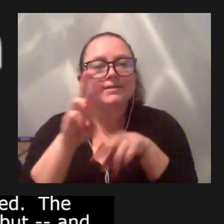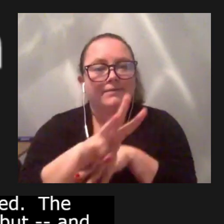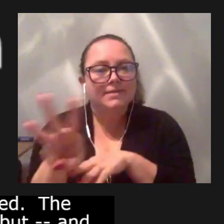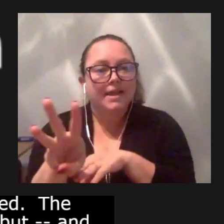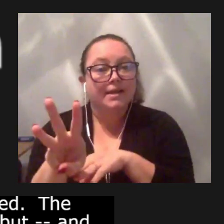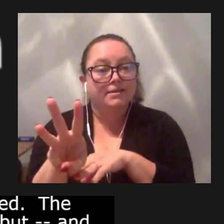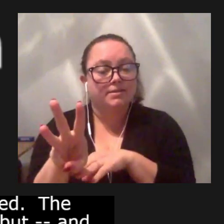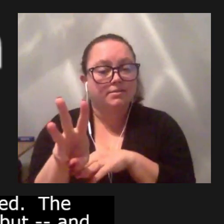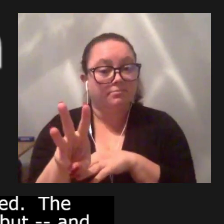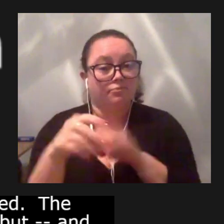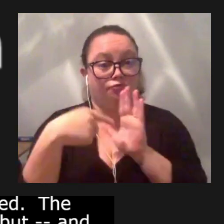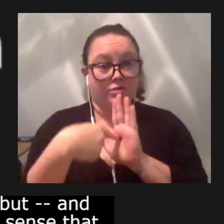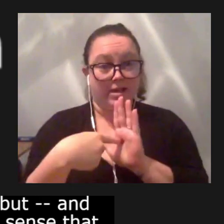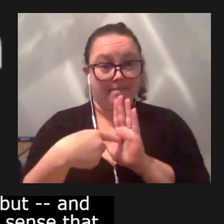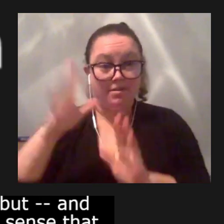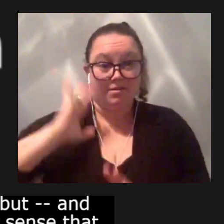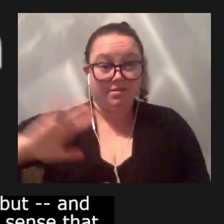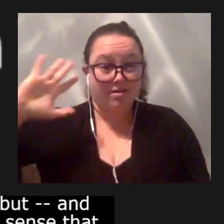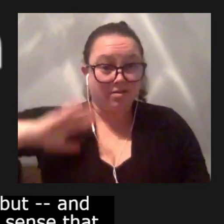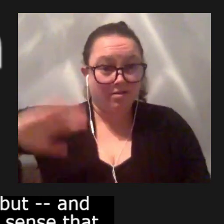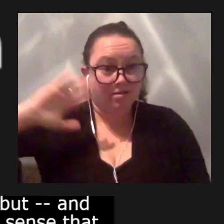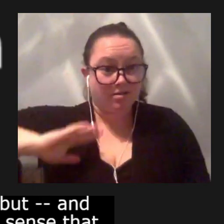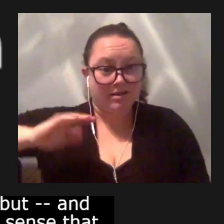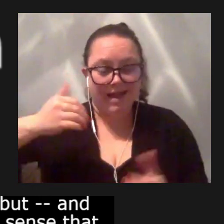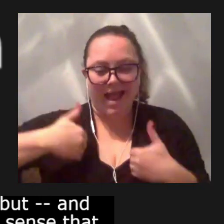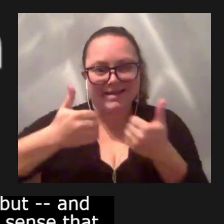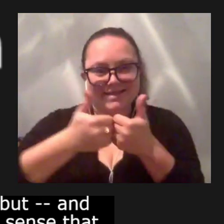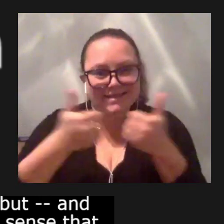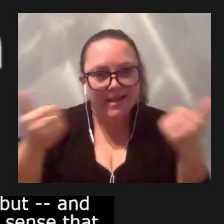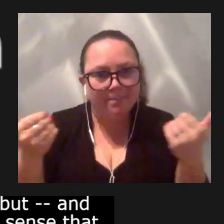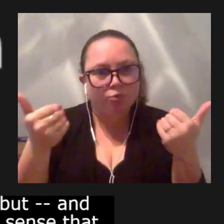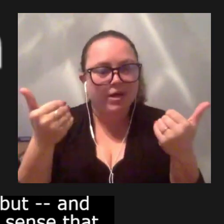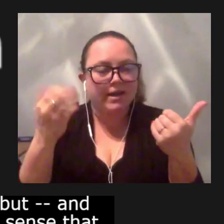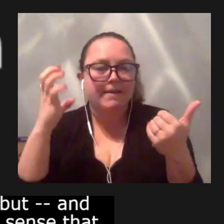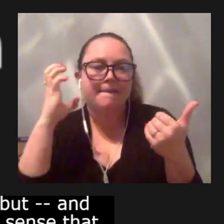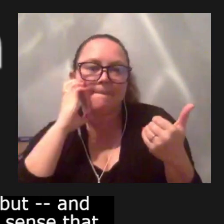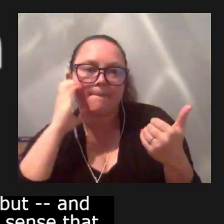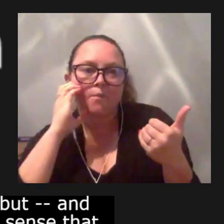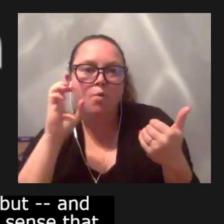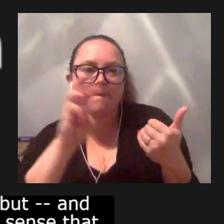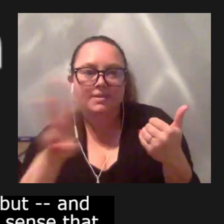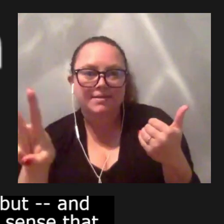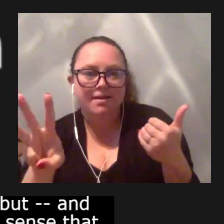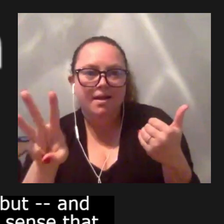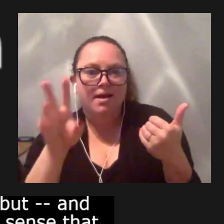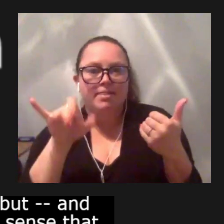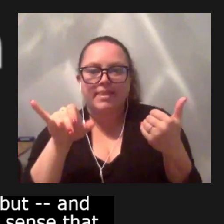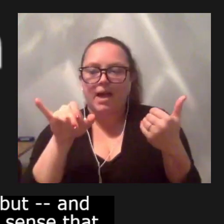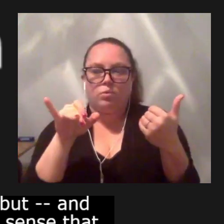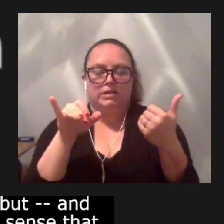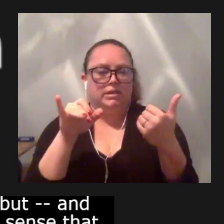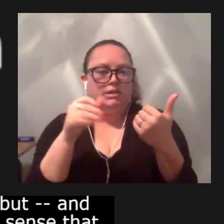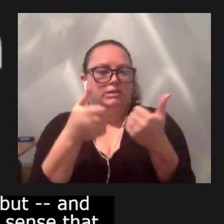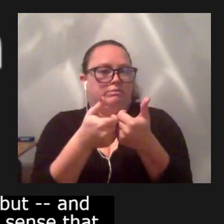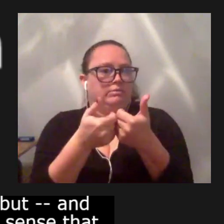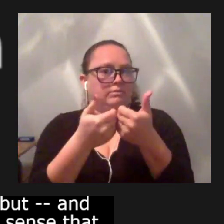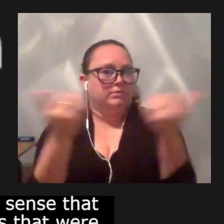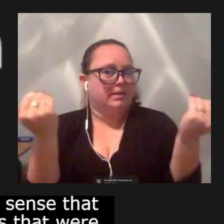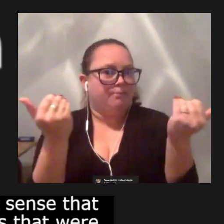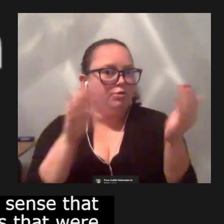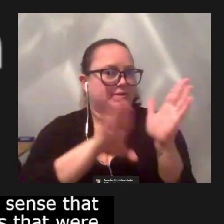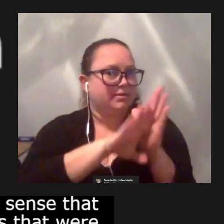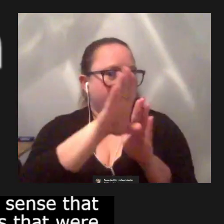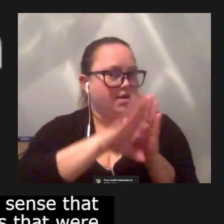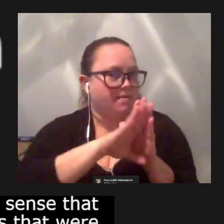there were separate mobile sites that were completely divorced in terms of development from the website.